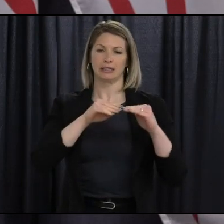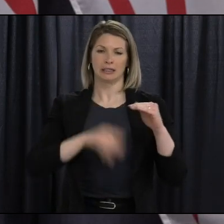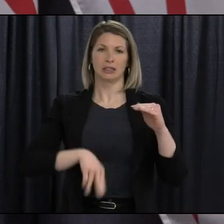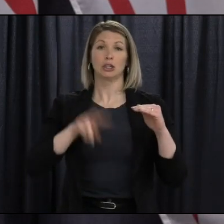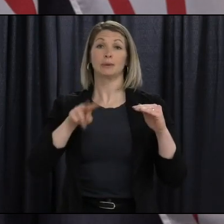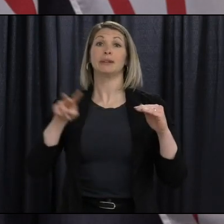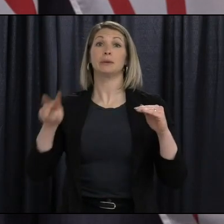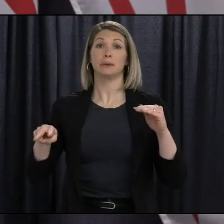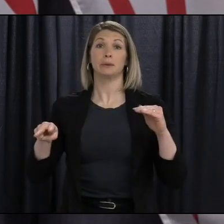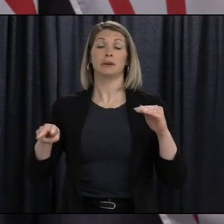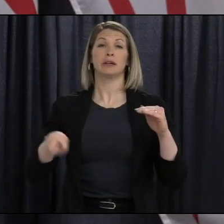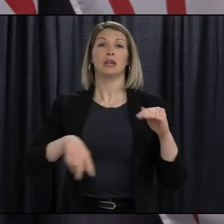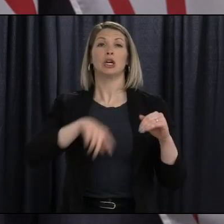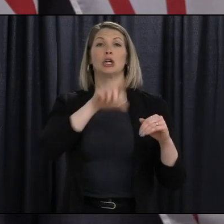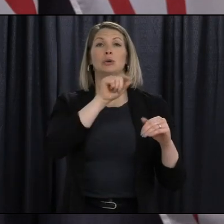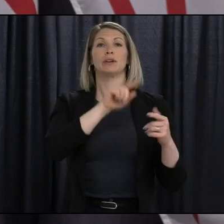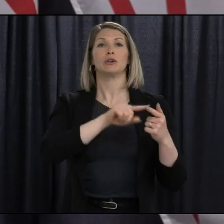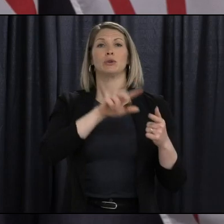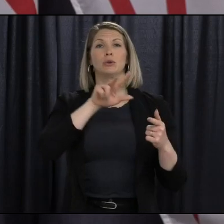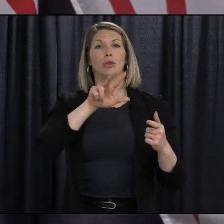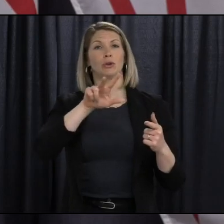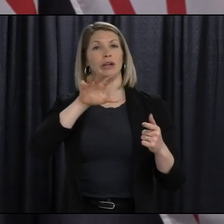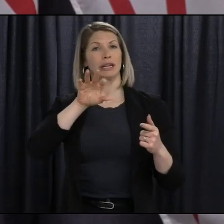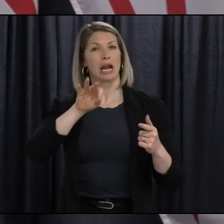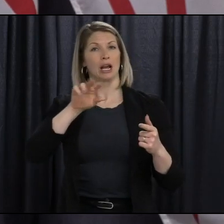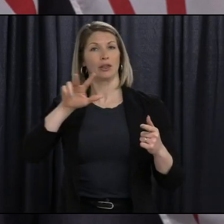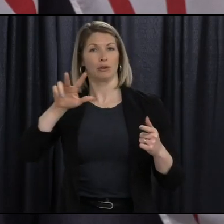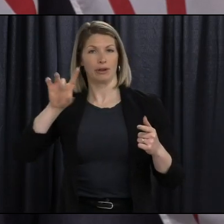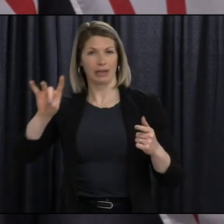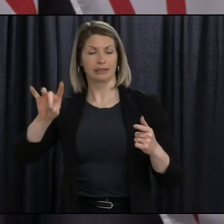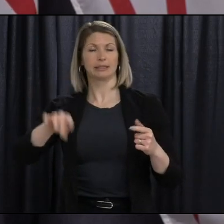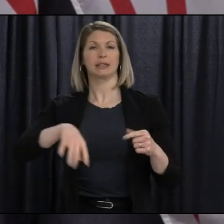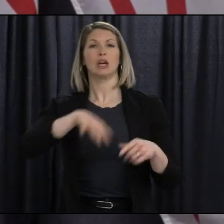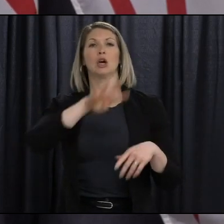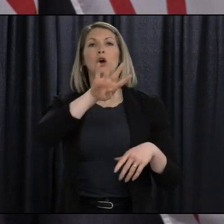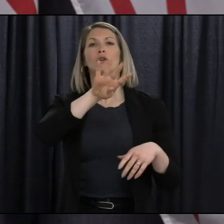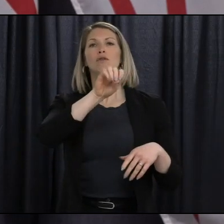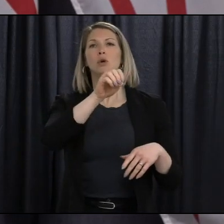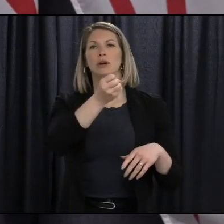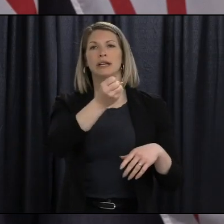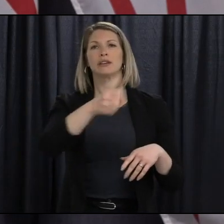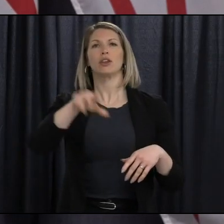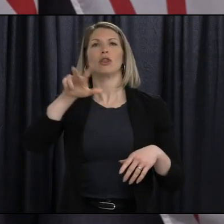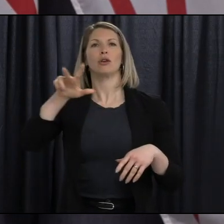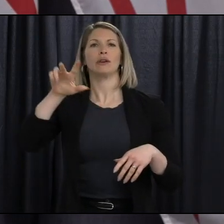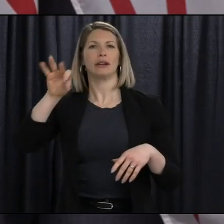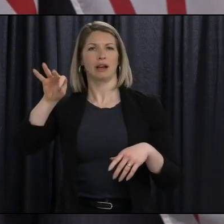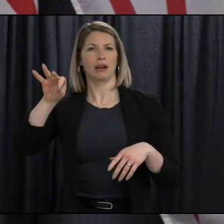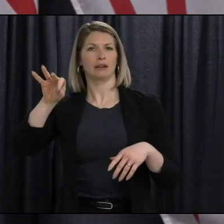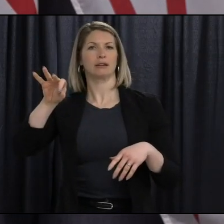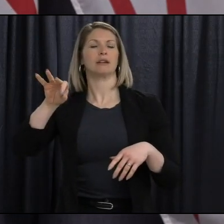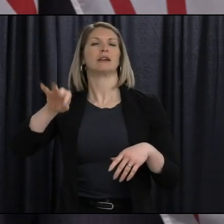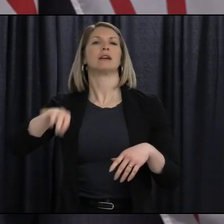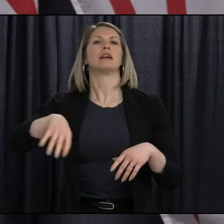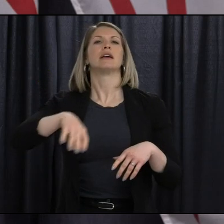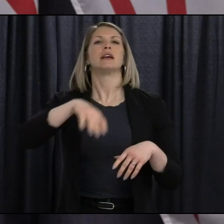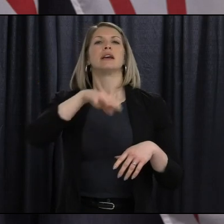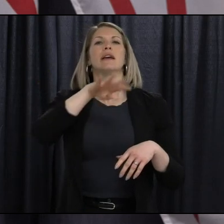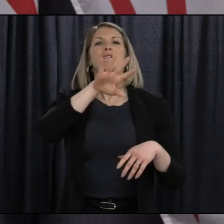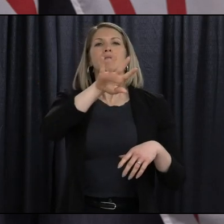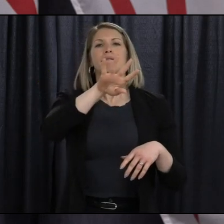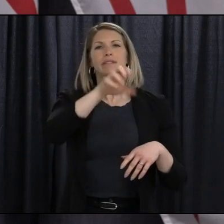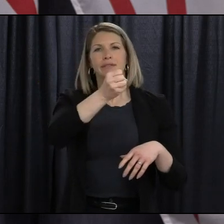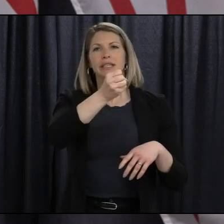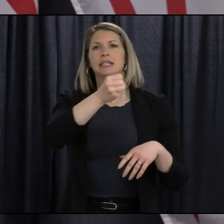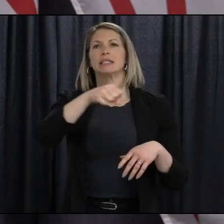20, 38 between 20 and 39, 39 between 40 and 49, 50 between 50